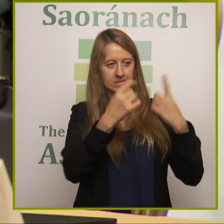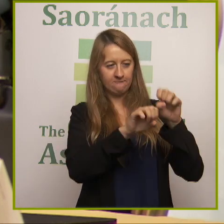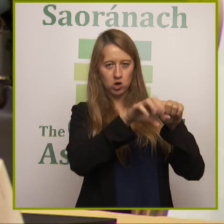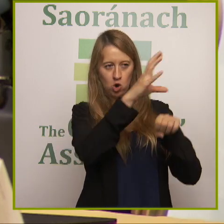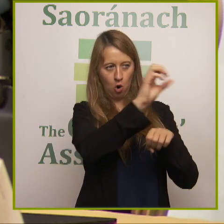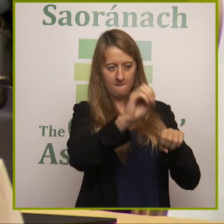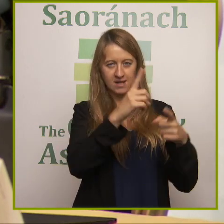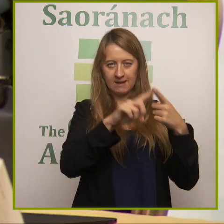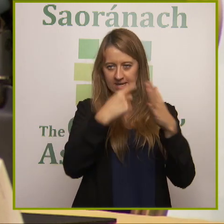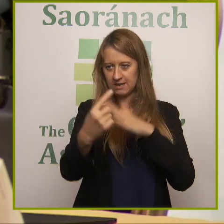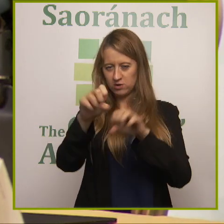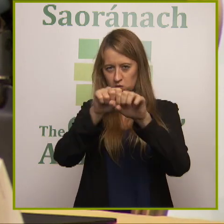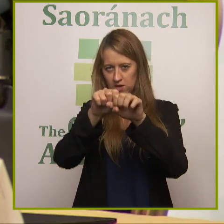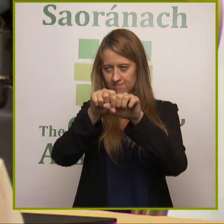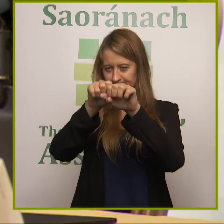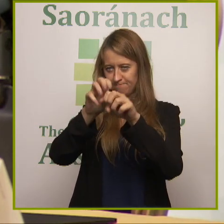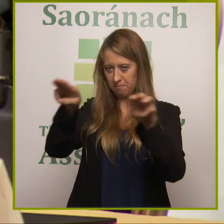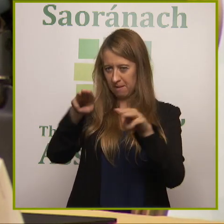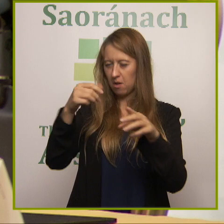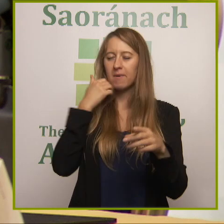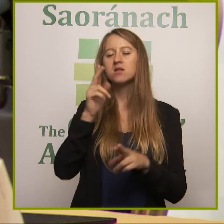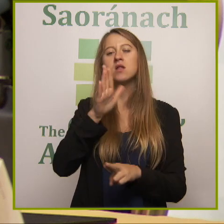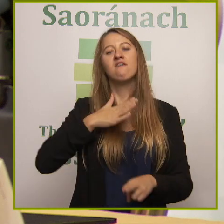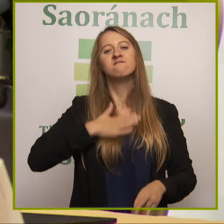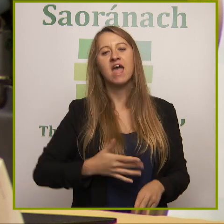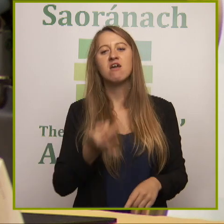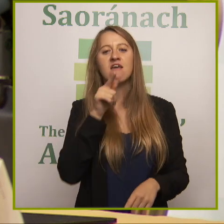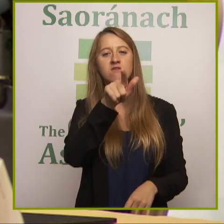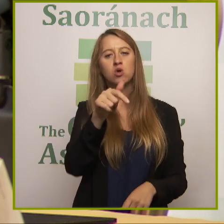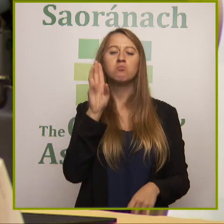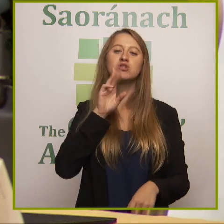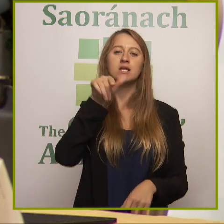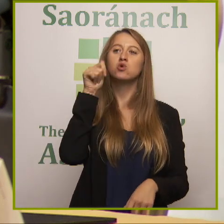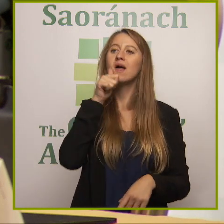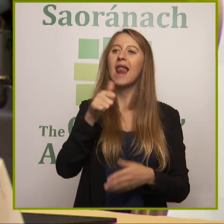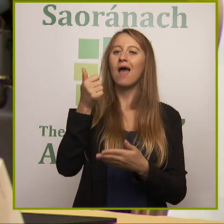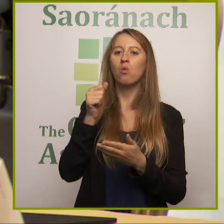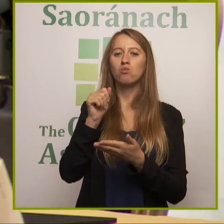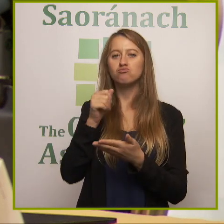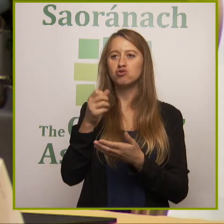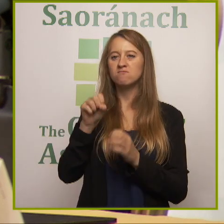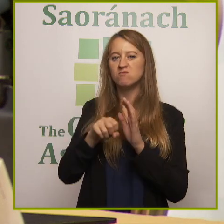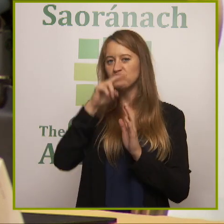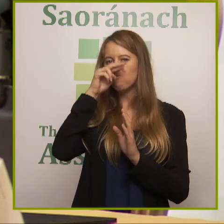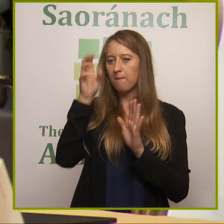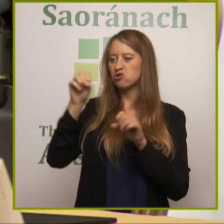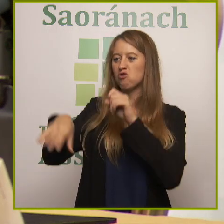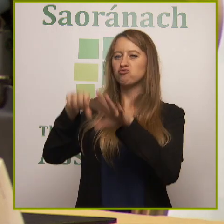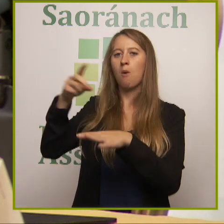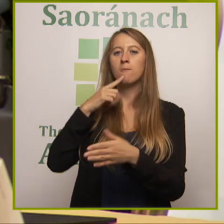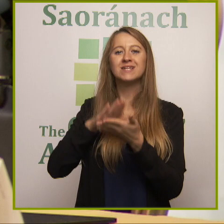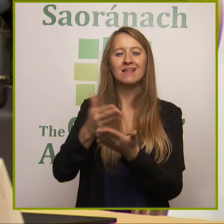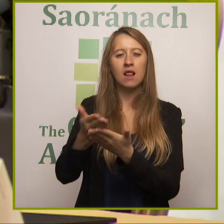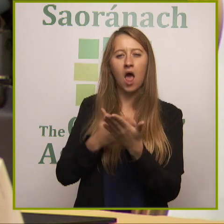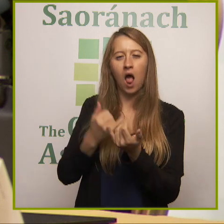for like individual people, because like it's not exactly fair, like if you're allowed to illegally dump. So it was kind of like going like maybe every penalty